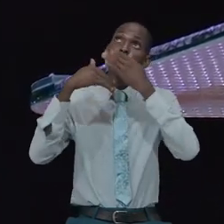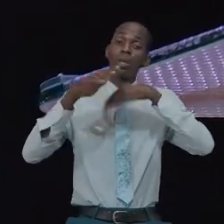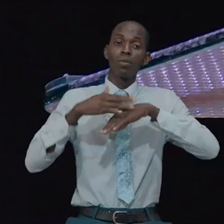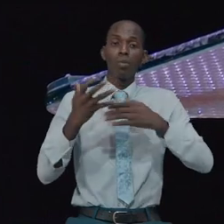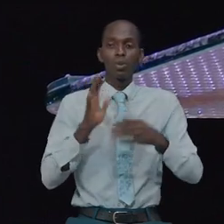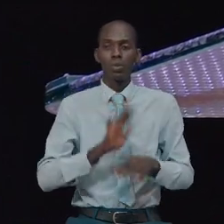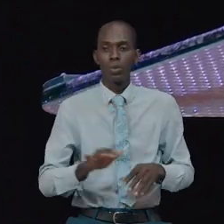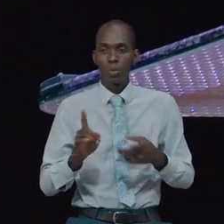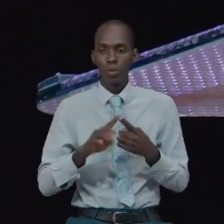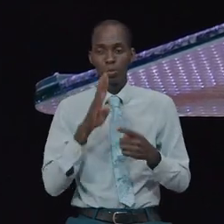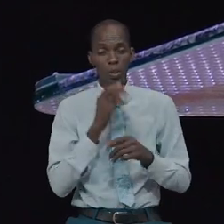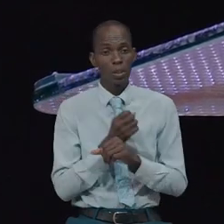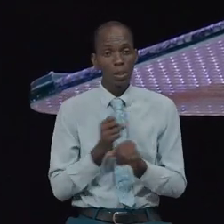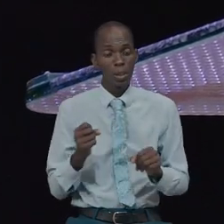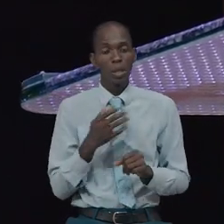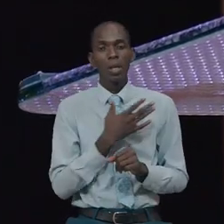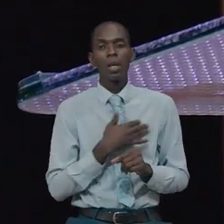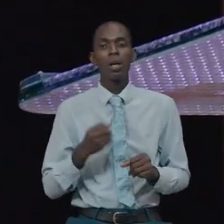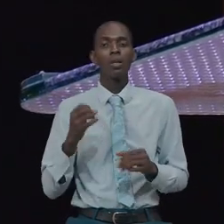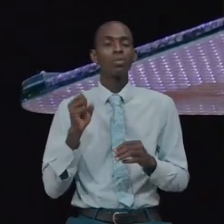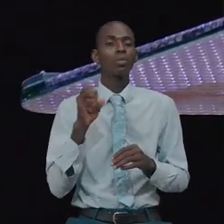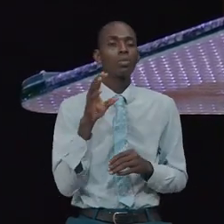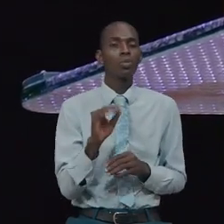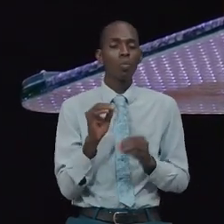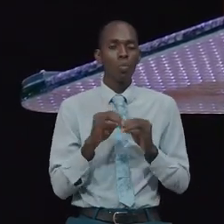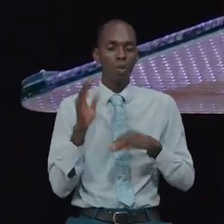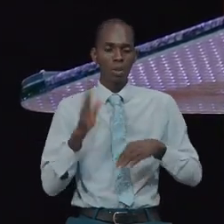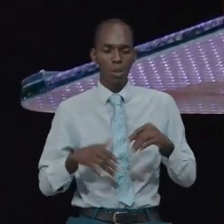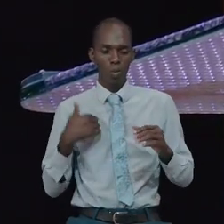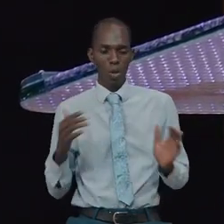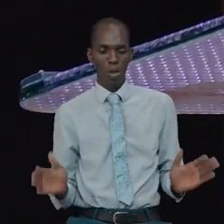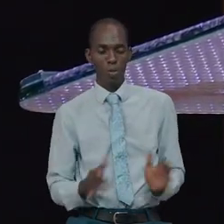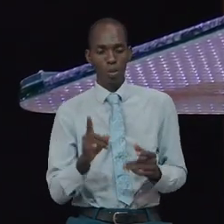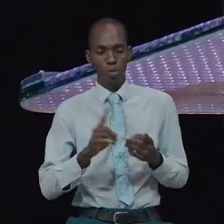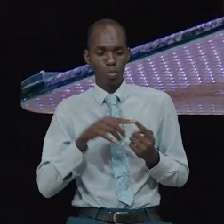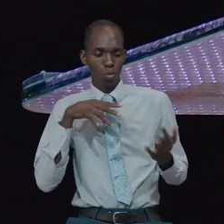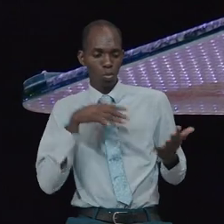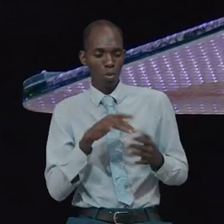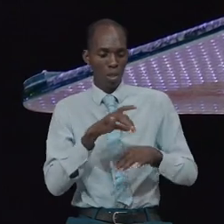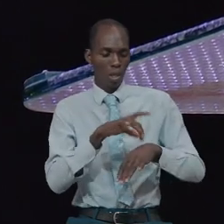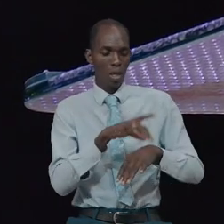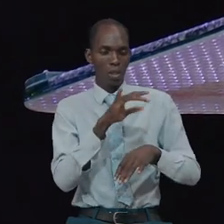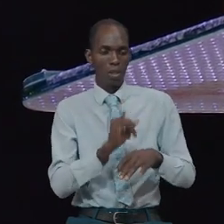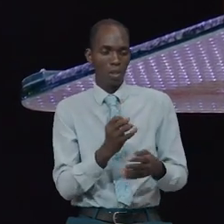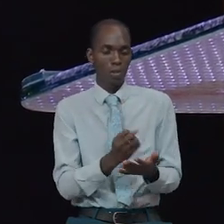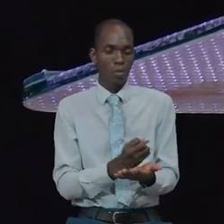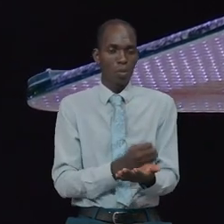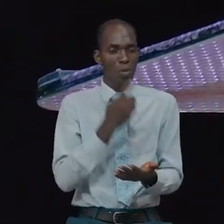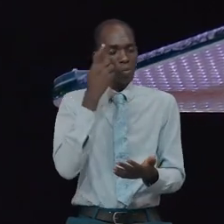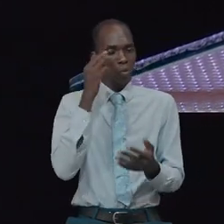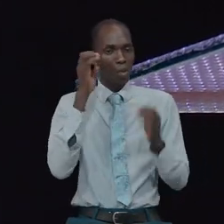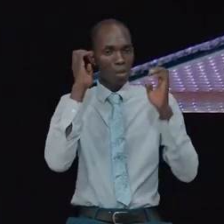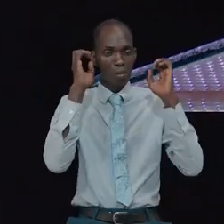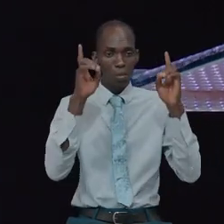be saved. And so, more than we encourage them to study earthly subjects for their education, we